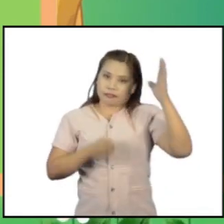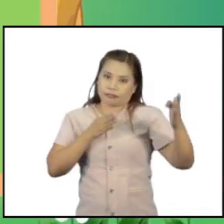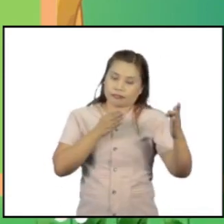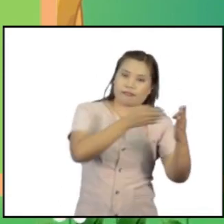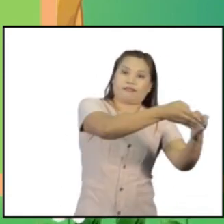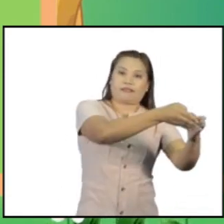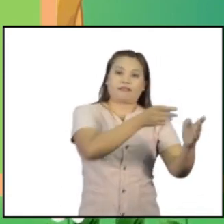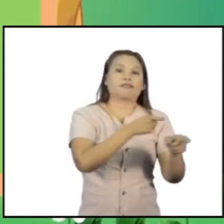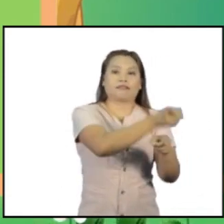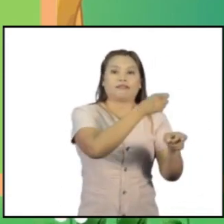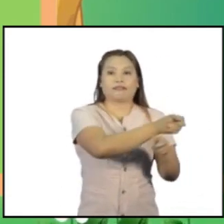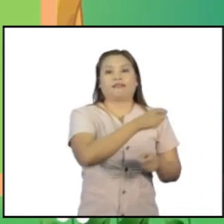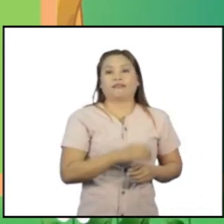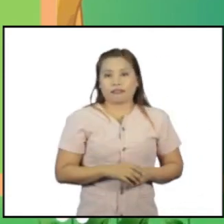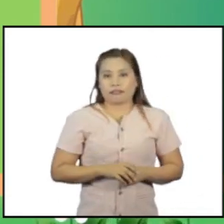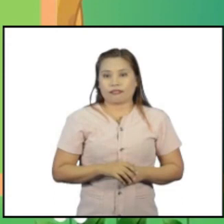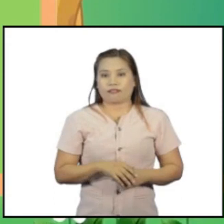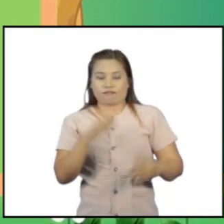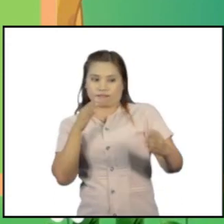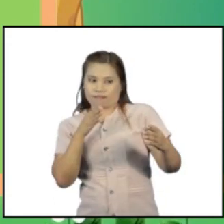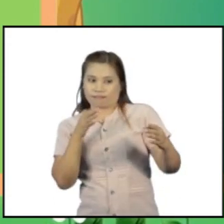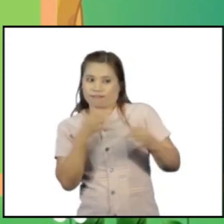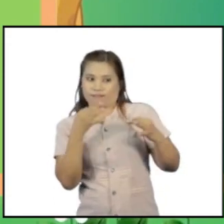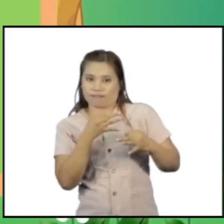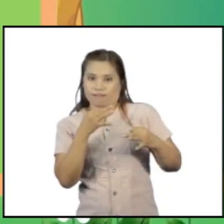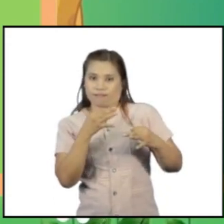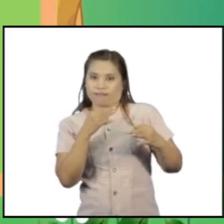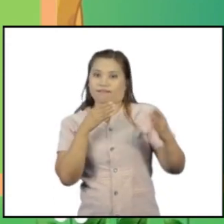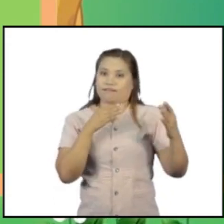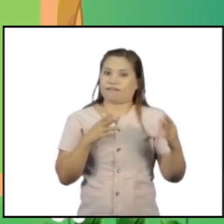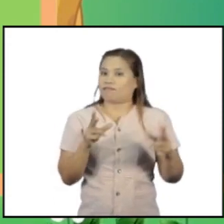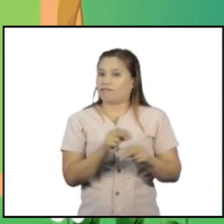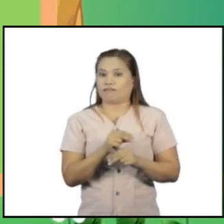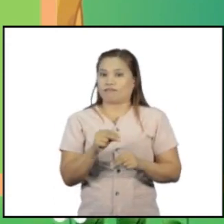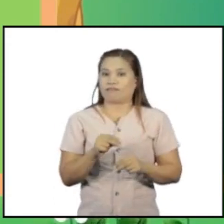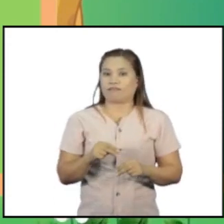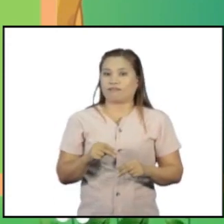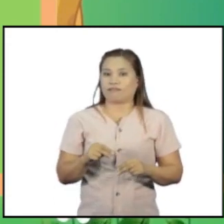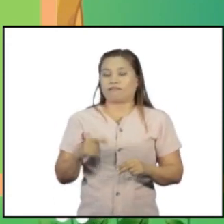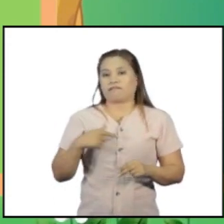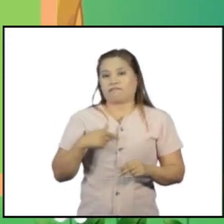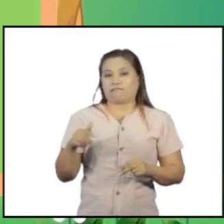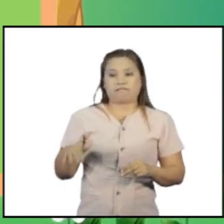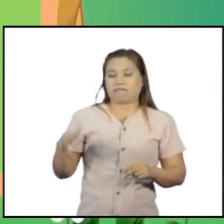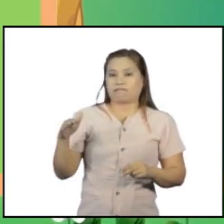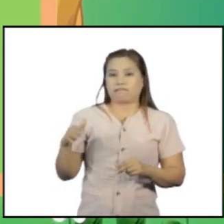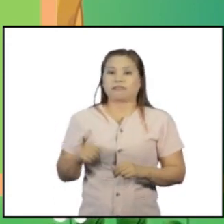like Benny. He frightened him and made sure no one will mess up with